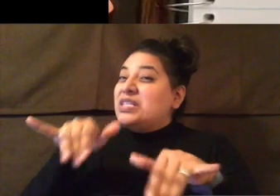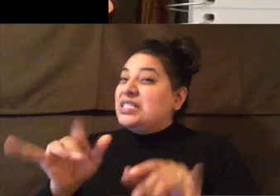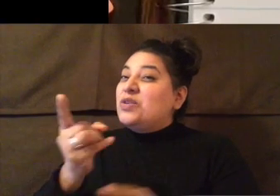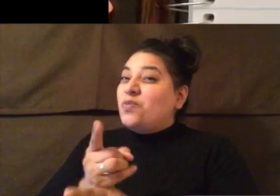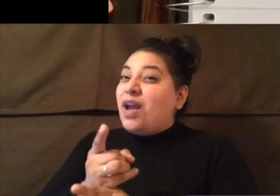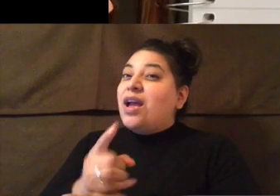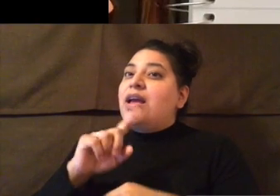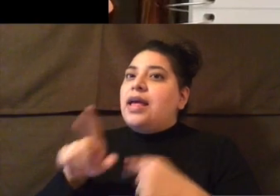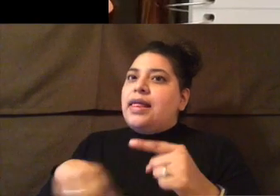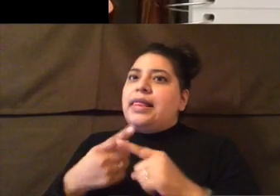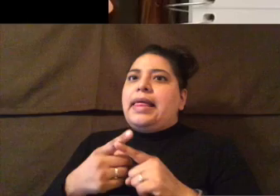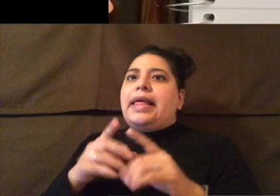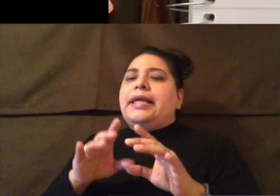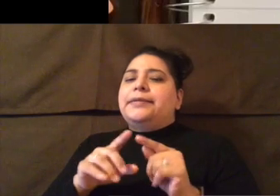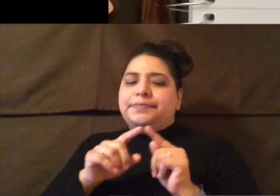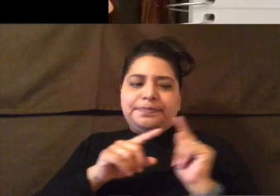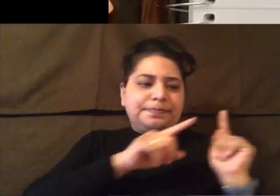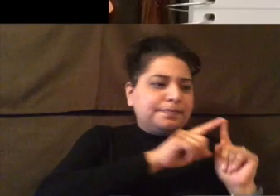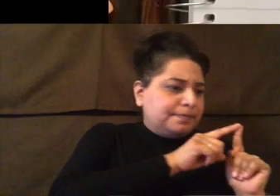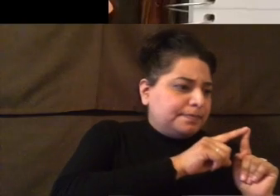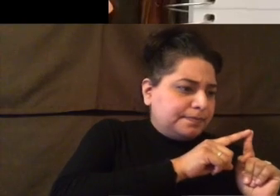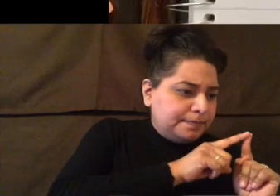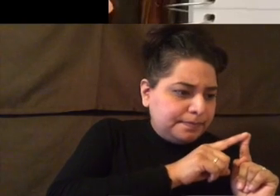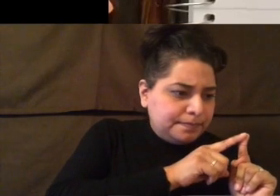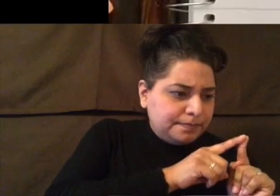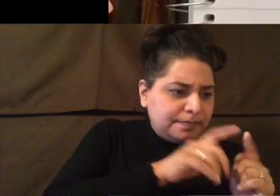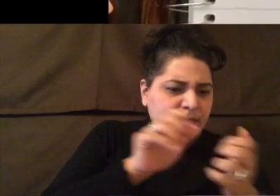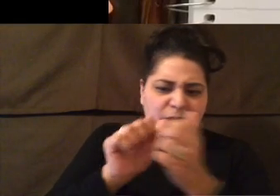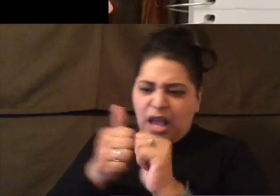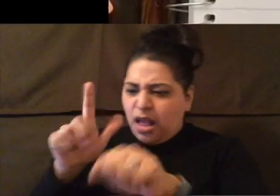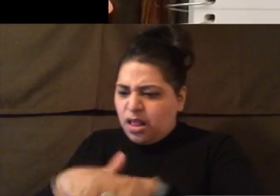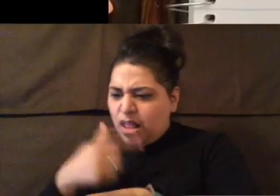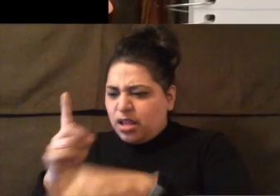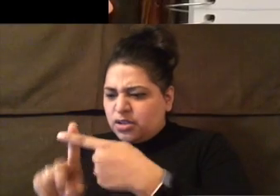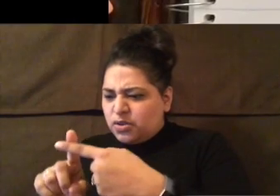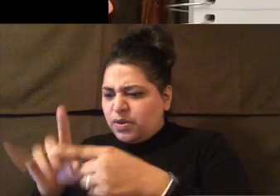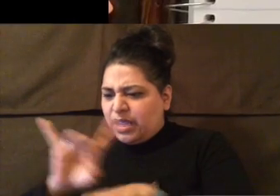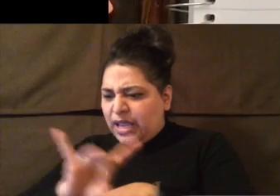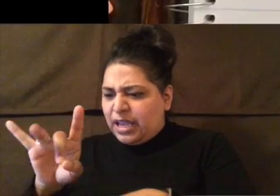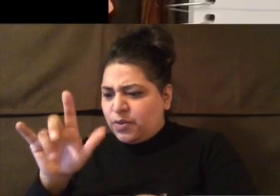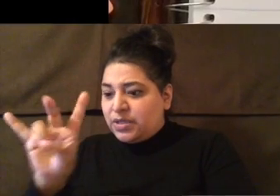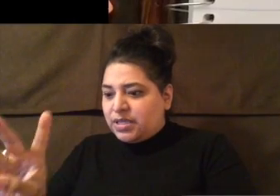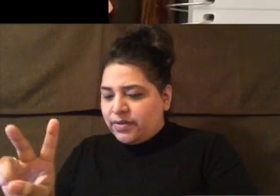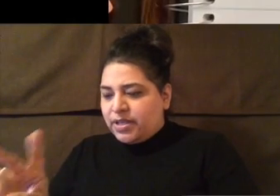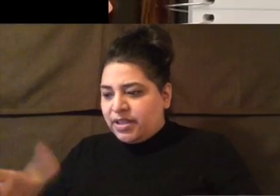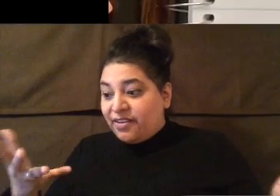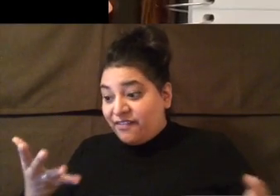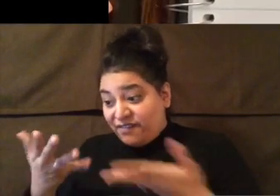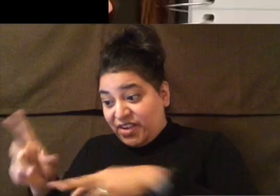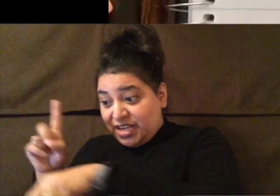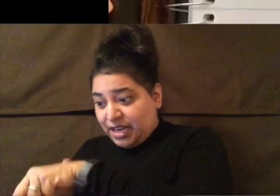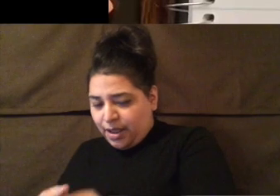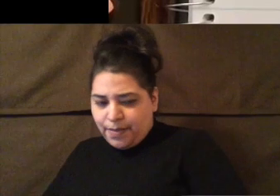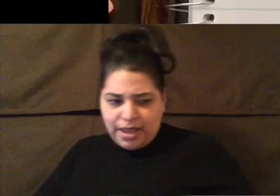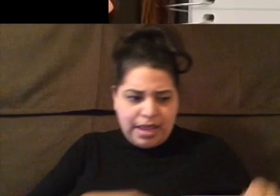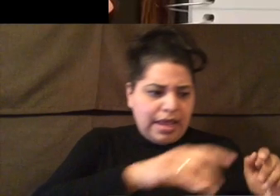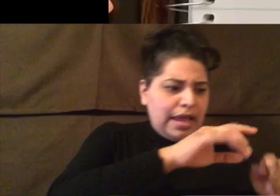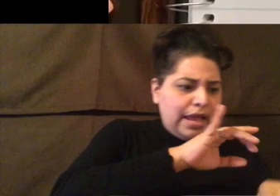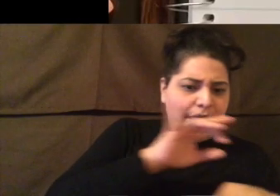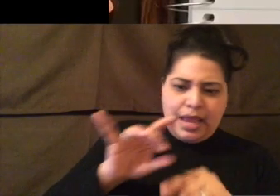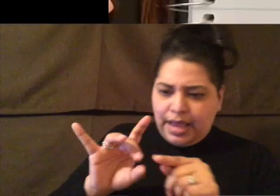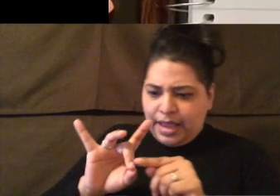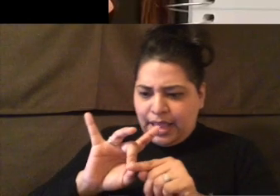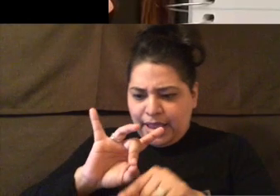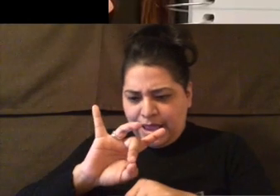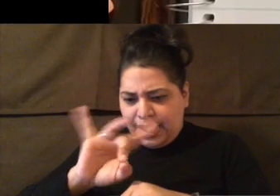closer. And then let's finish. Let's figure out how long it takes to get to 8:27. So